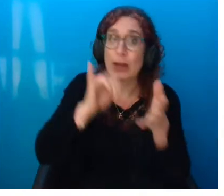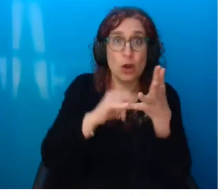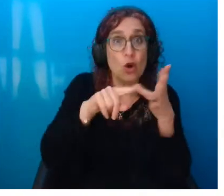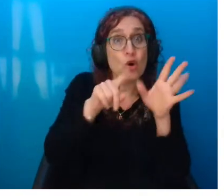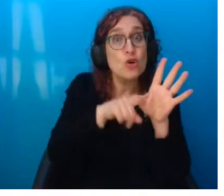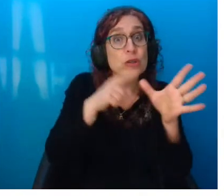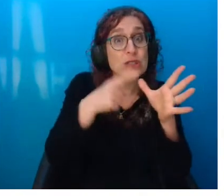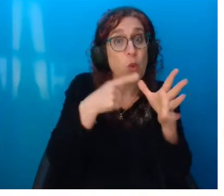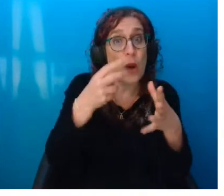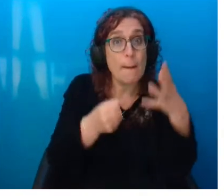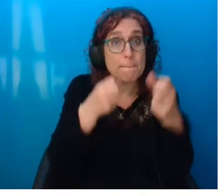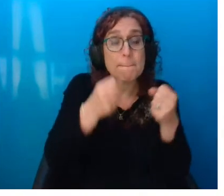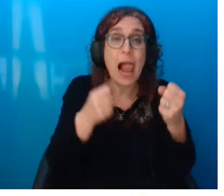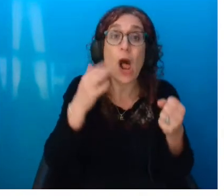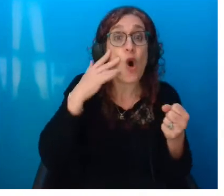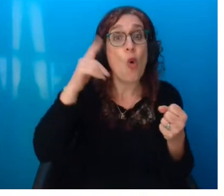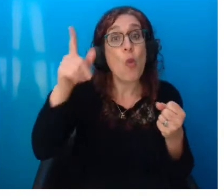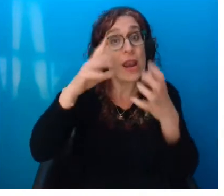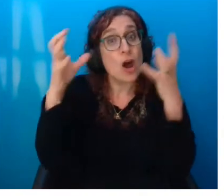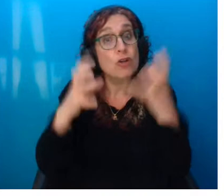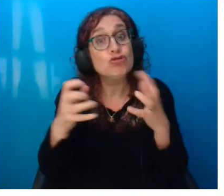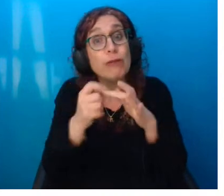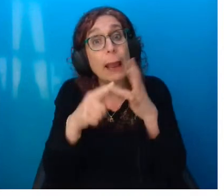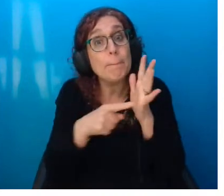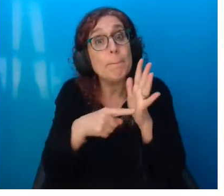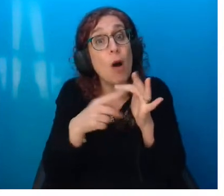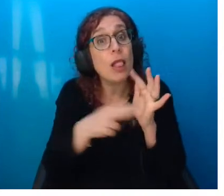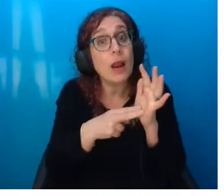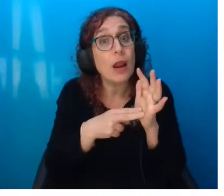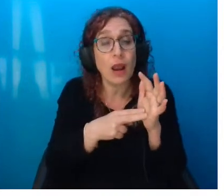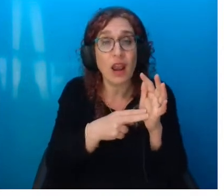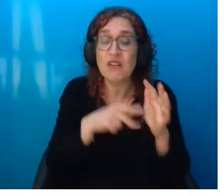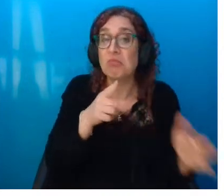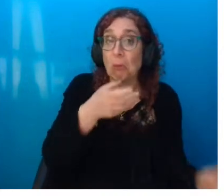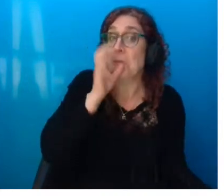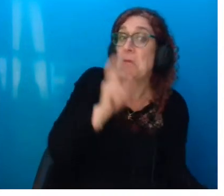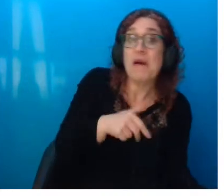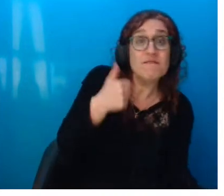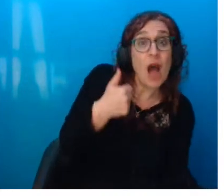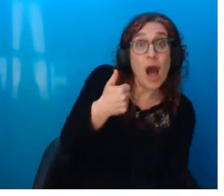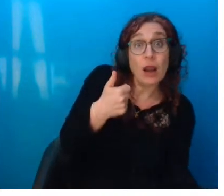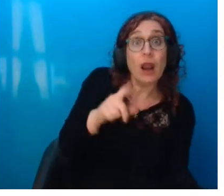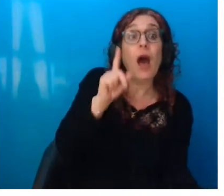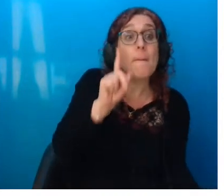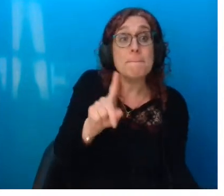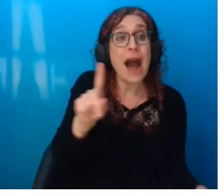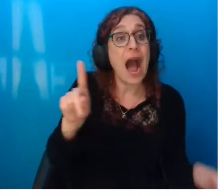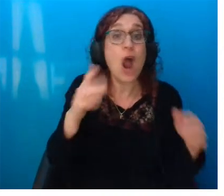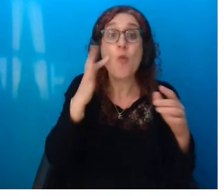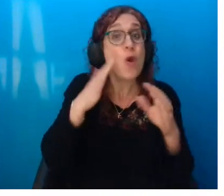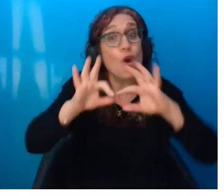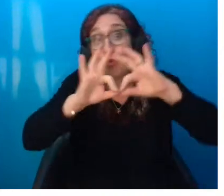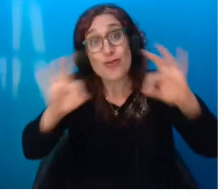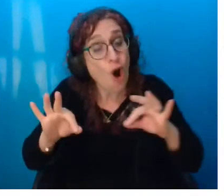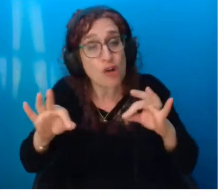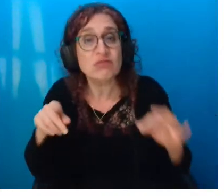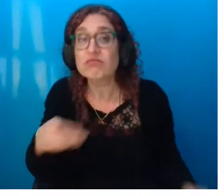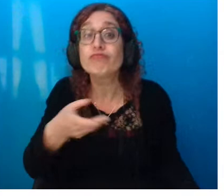tree pollen season, will actually have a more severe reaction, whereas outside of the pollen season, they would be less likely to react in a severe